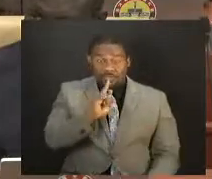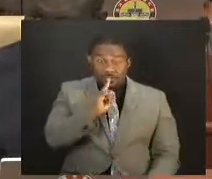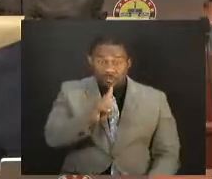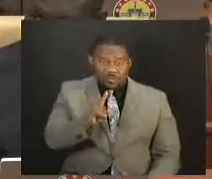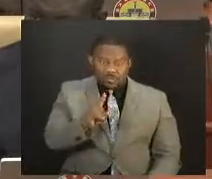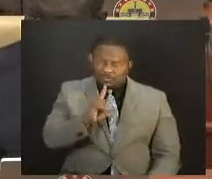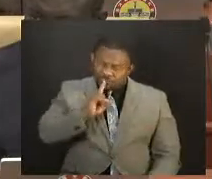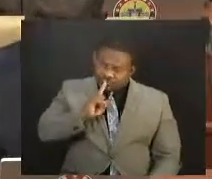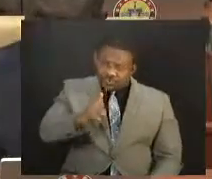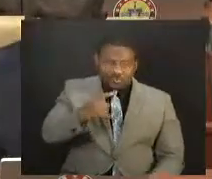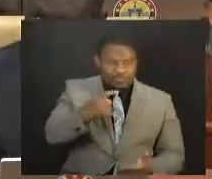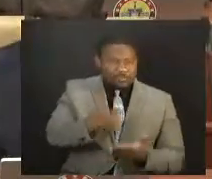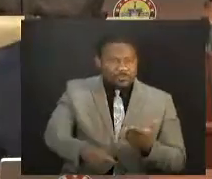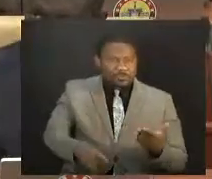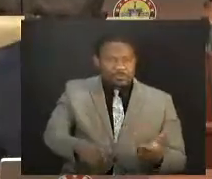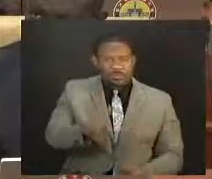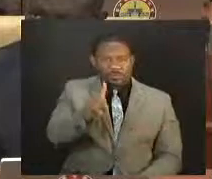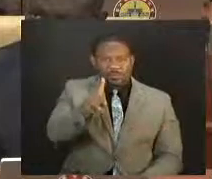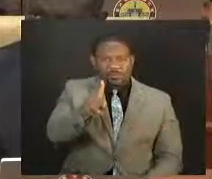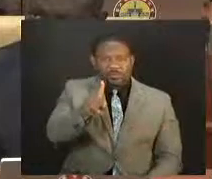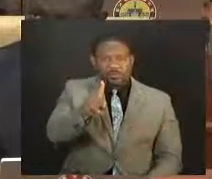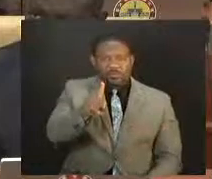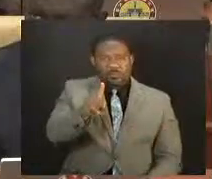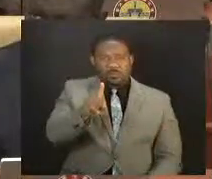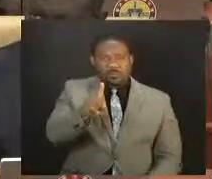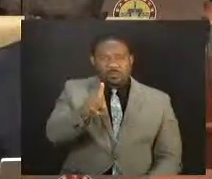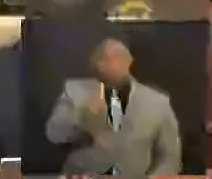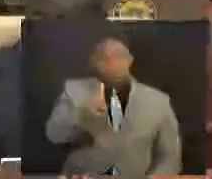cost will be $1,600